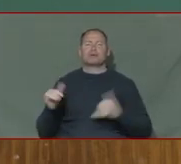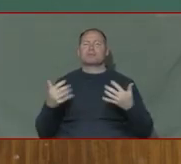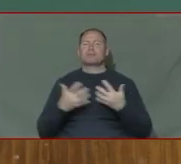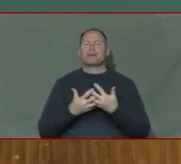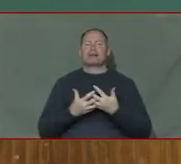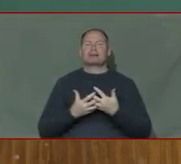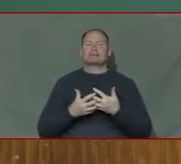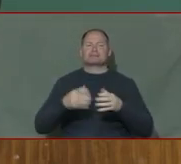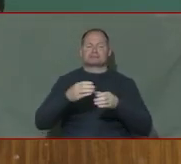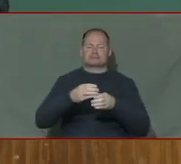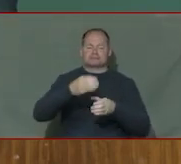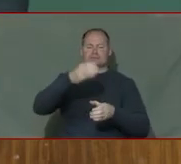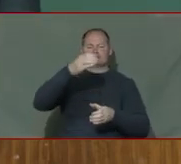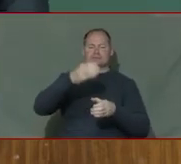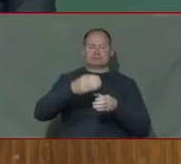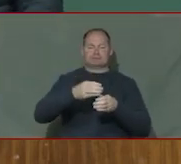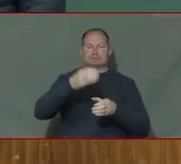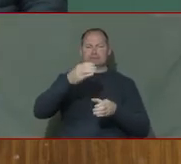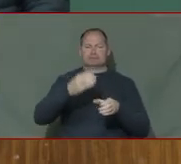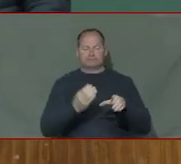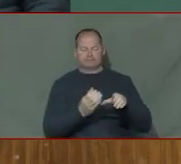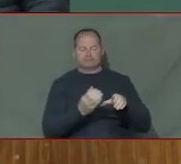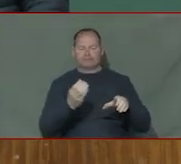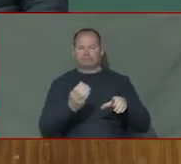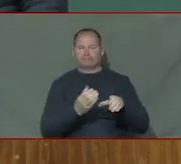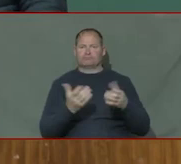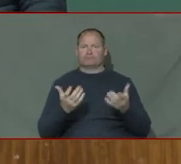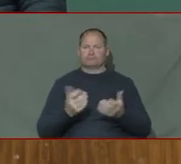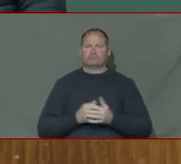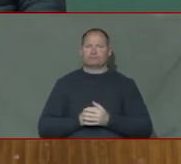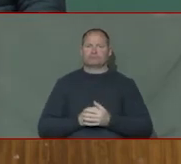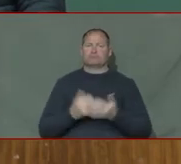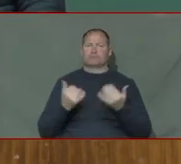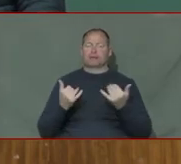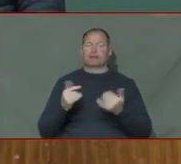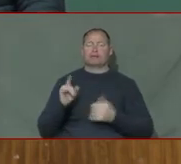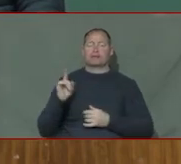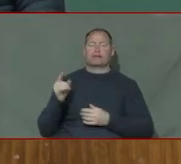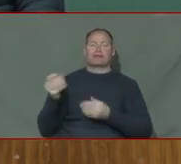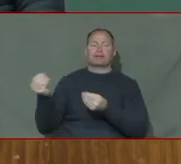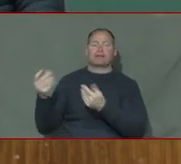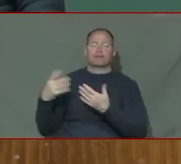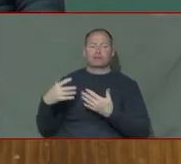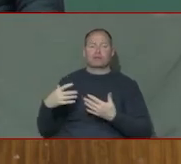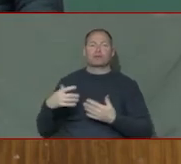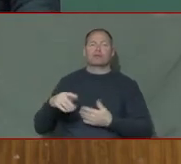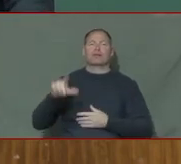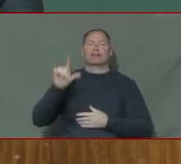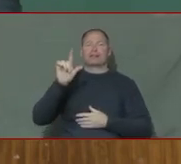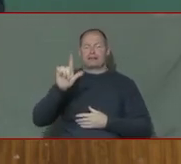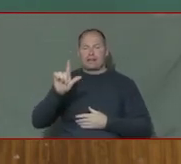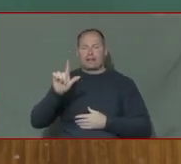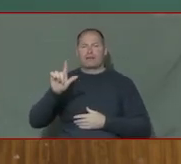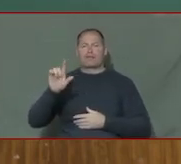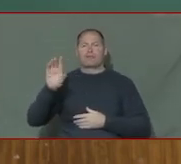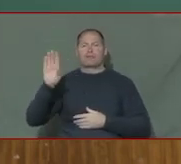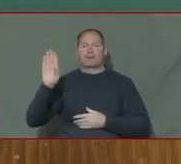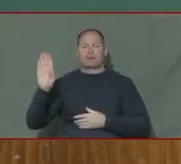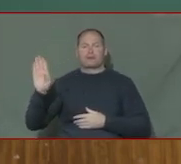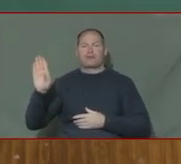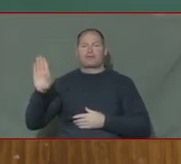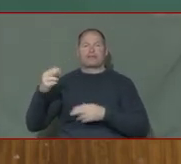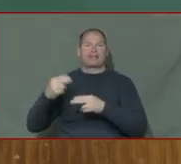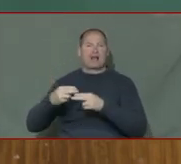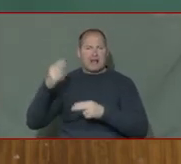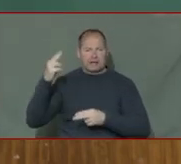cylinder. They give you the volume is equal to length times breadth times height. What is that? A rectangular prism. Length